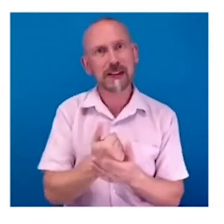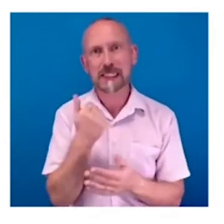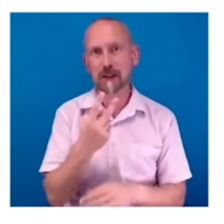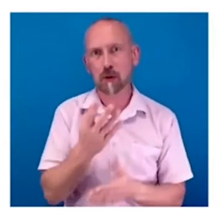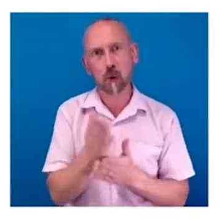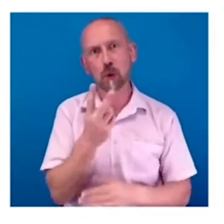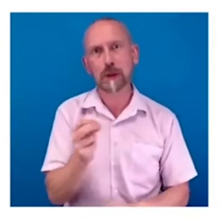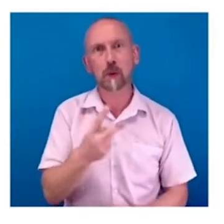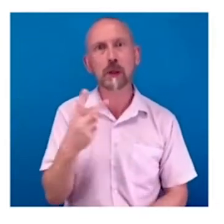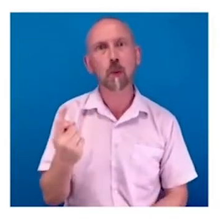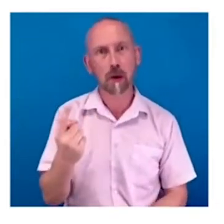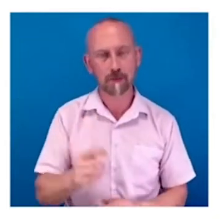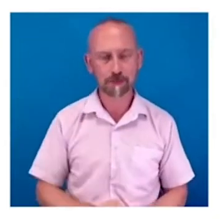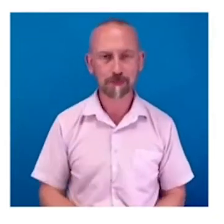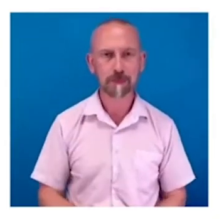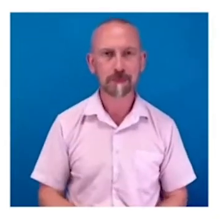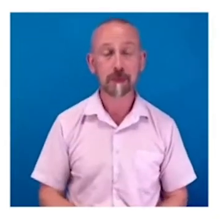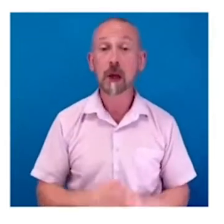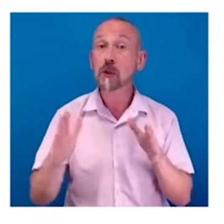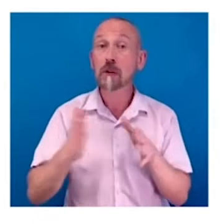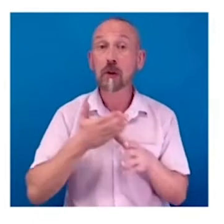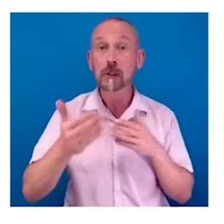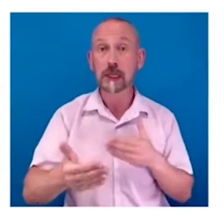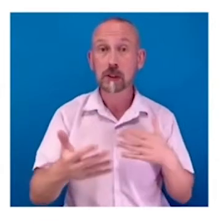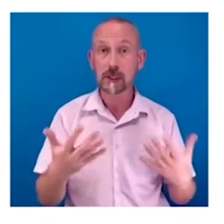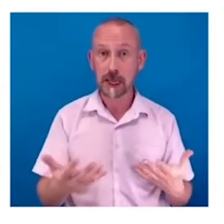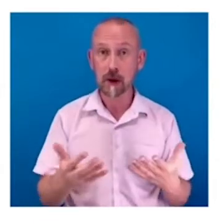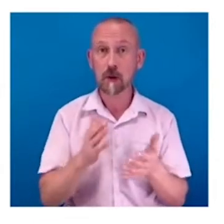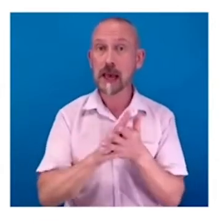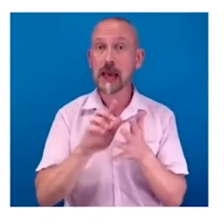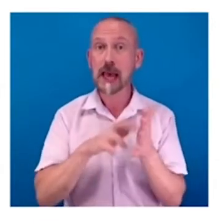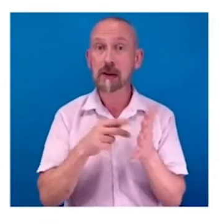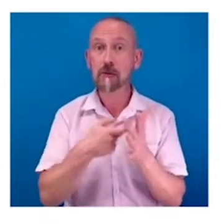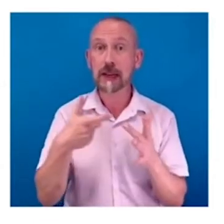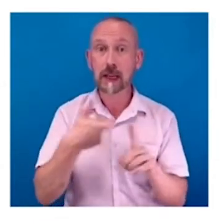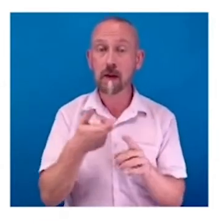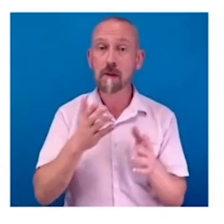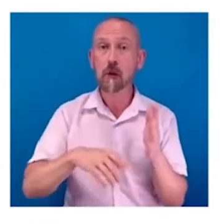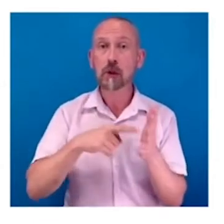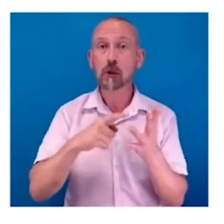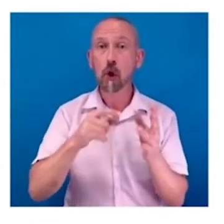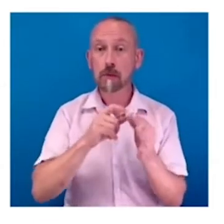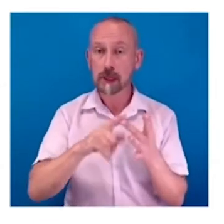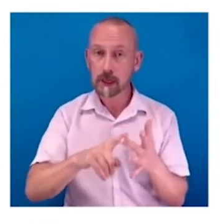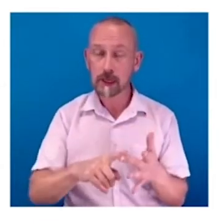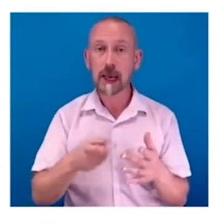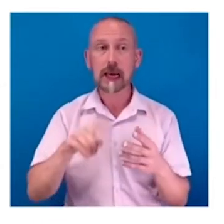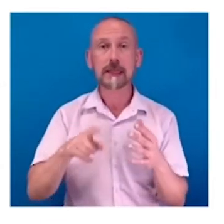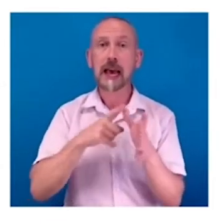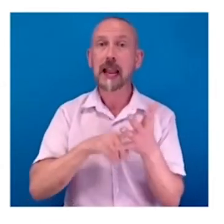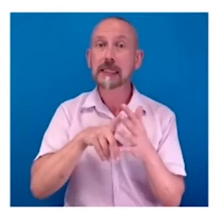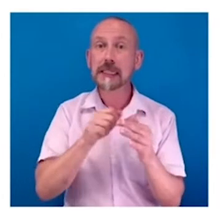now, we've got a chat between Henrik from Tobii, Alexander from Be My Eyes, and Emma, and I think